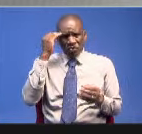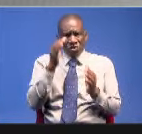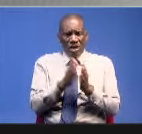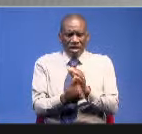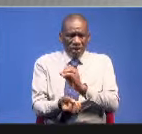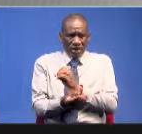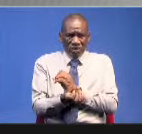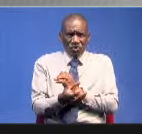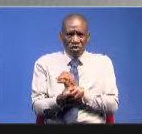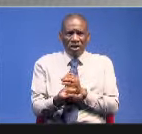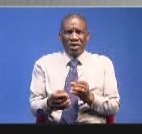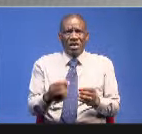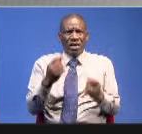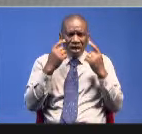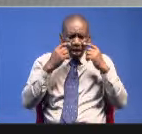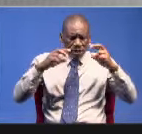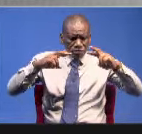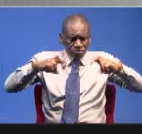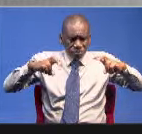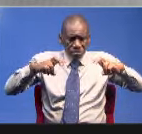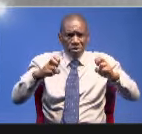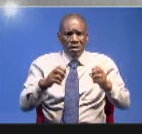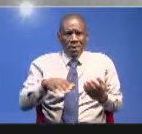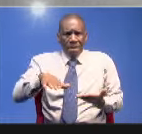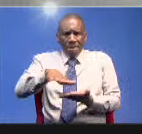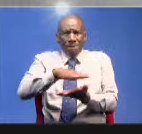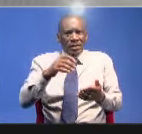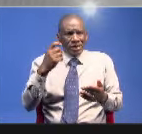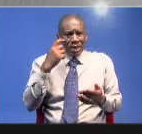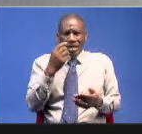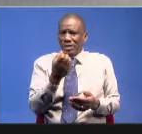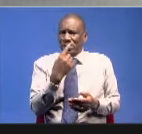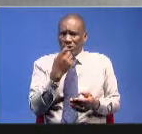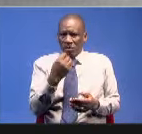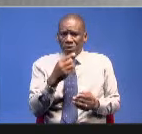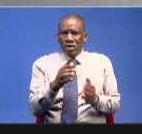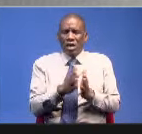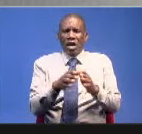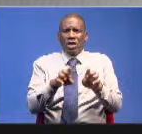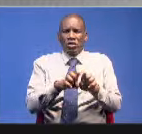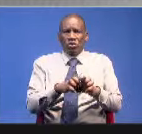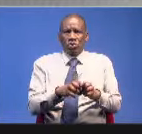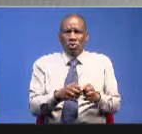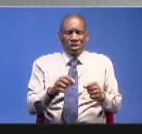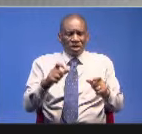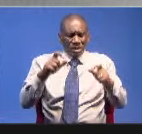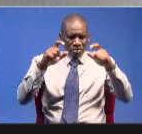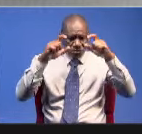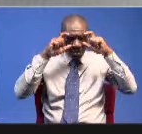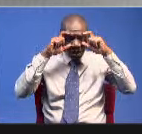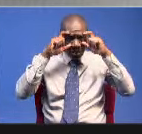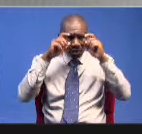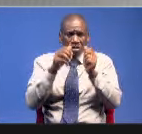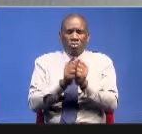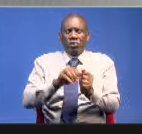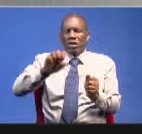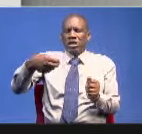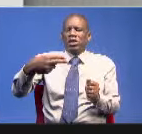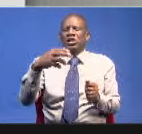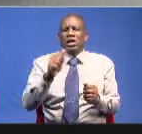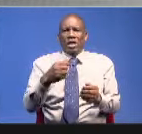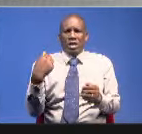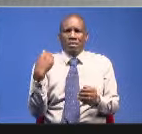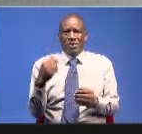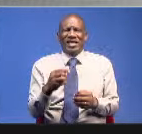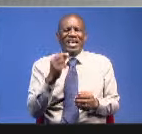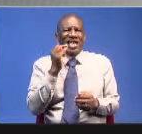counseling, eye examination, basic eye medication, and corrective glasses with their SHA numbers.